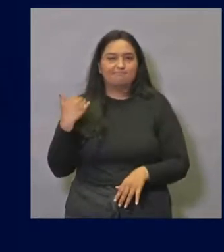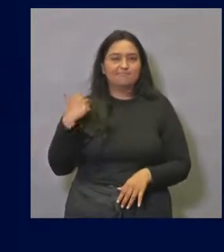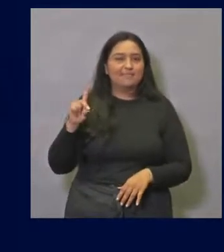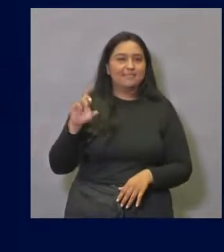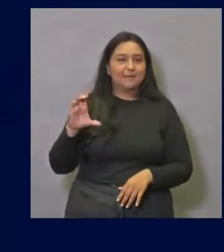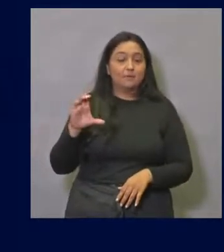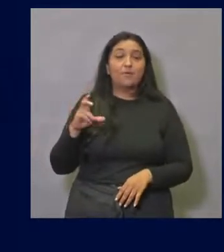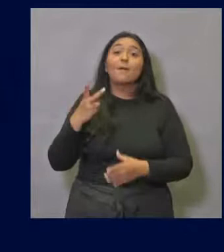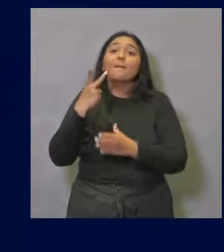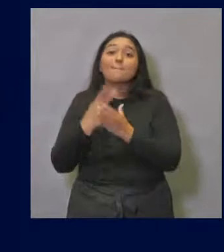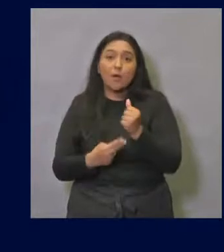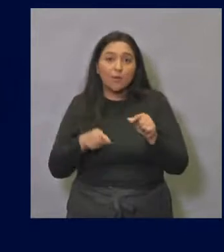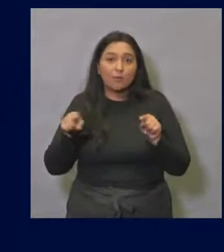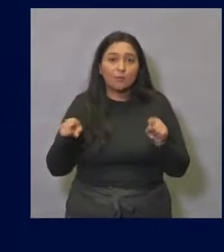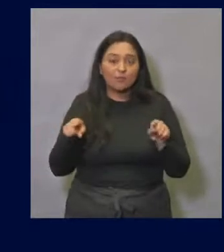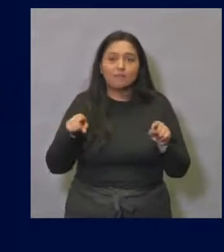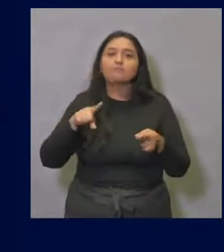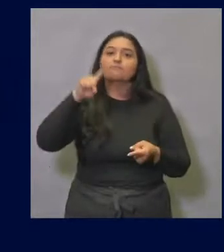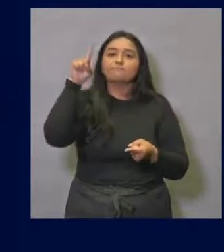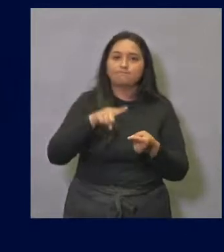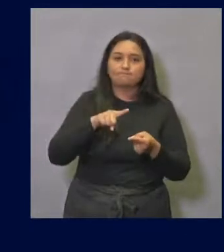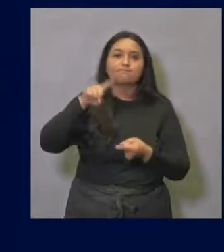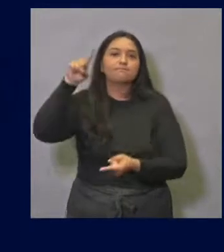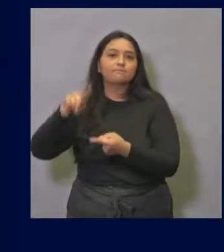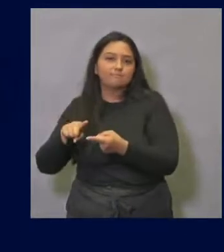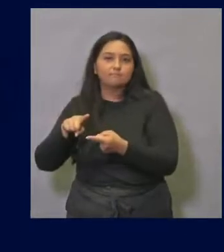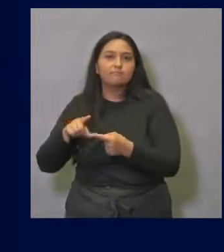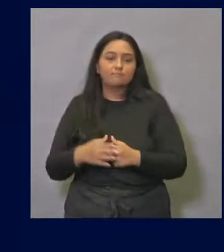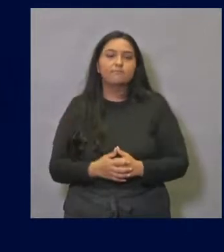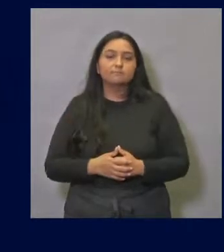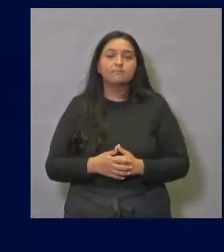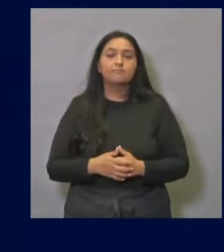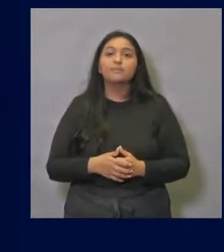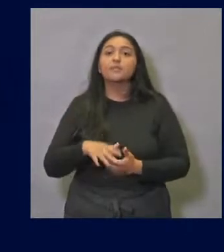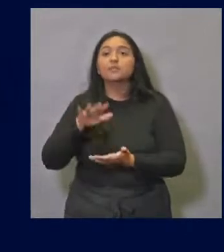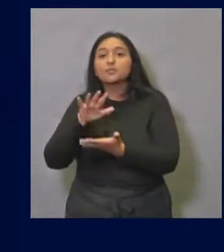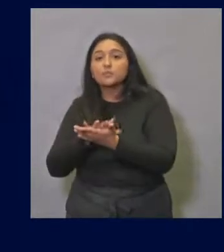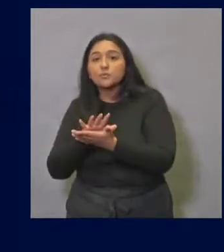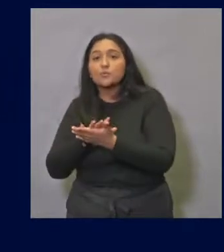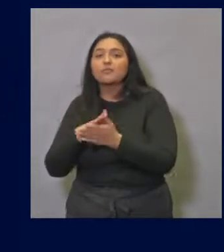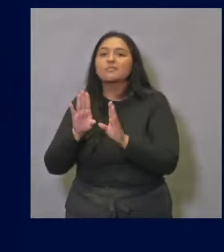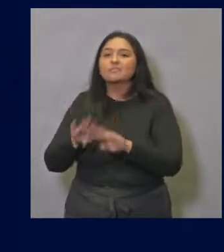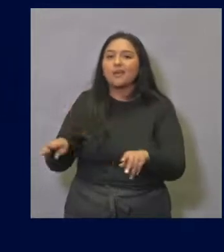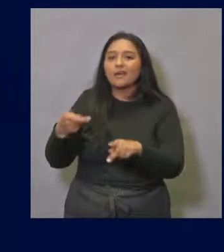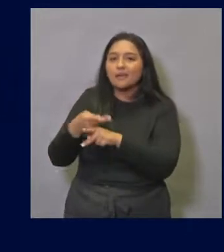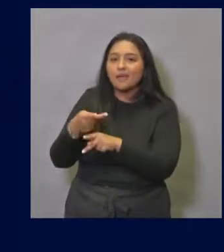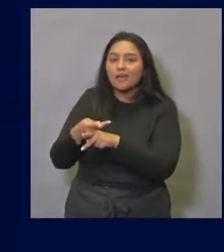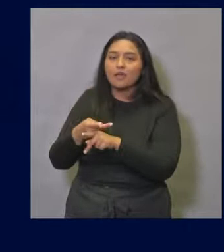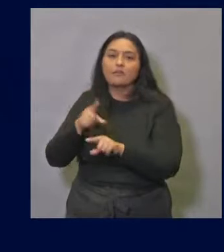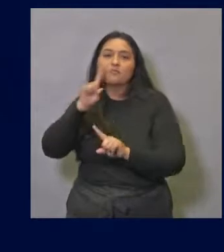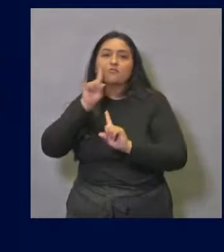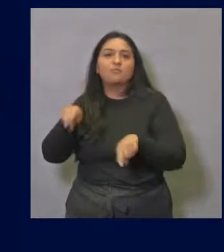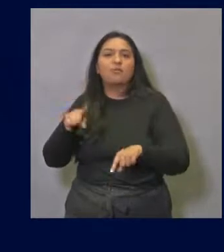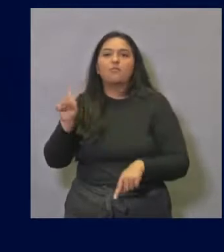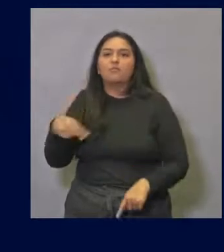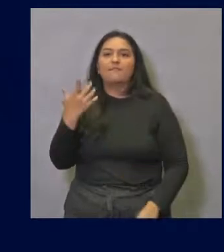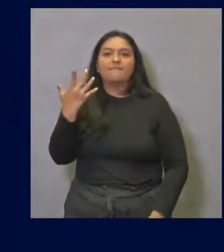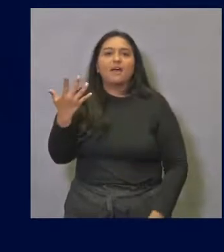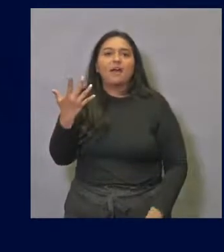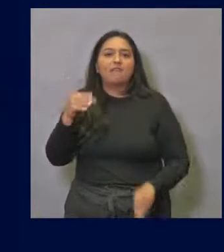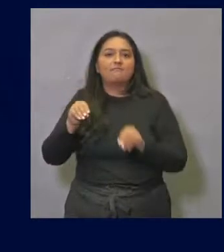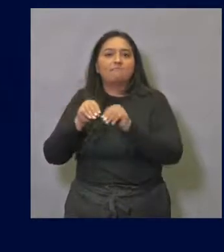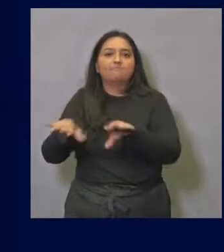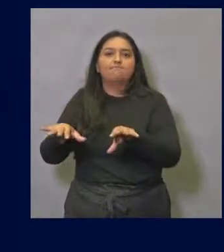have seen a decline in the number of outbreaks since then, with school and daycare settings reporting only 5 outbreaks the week of